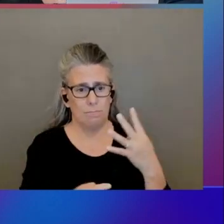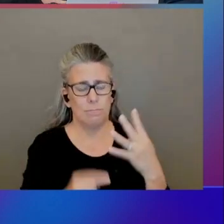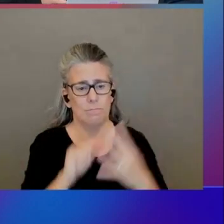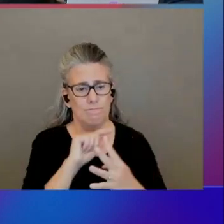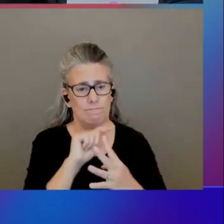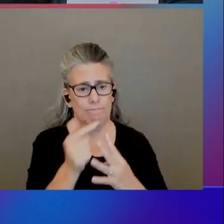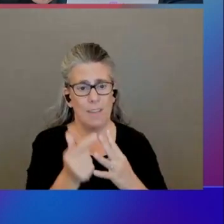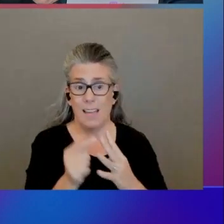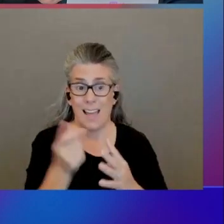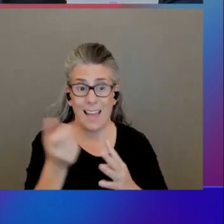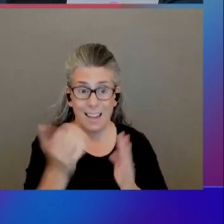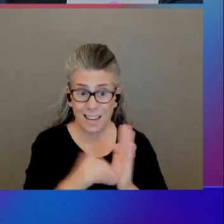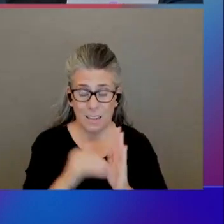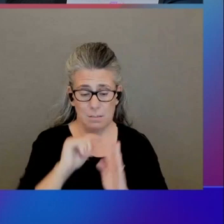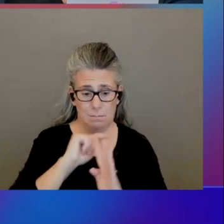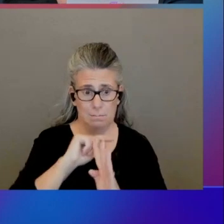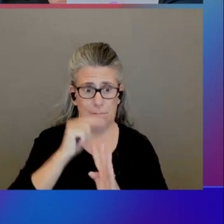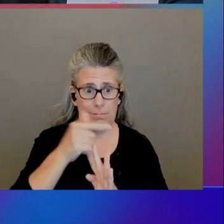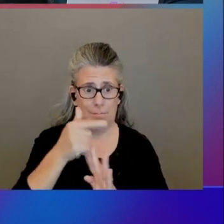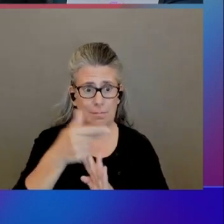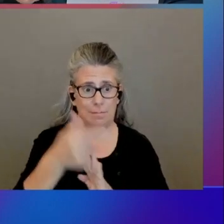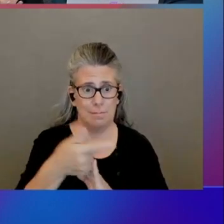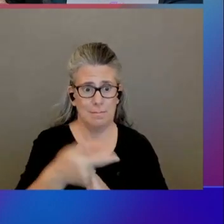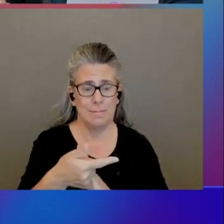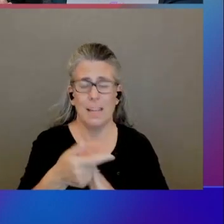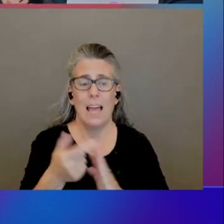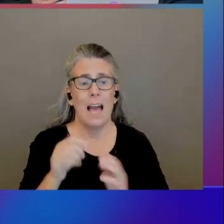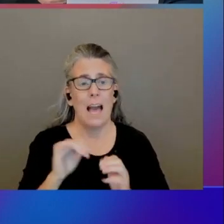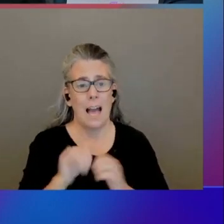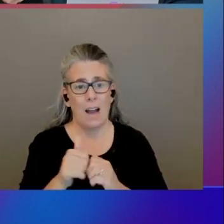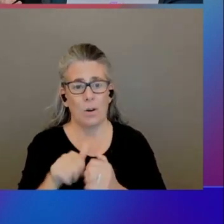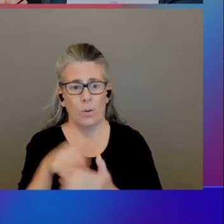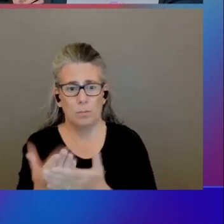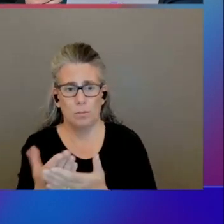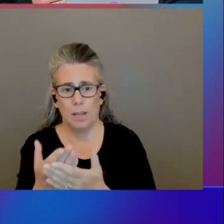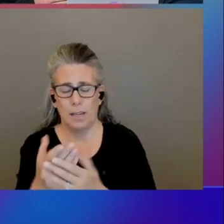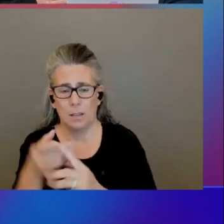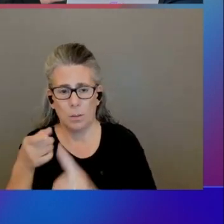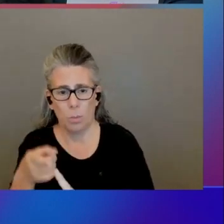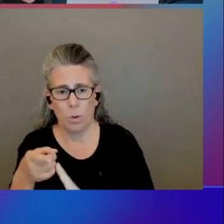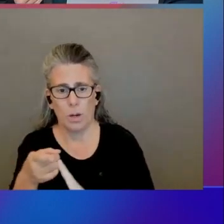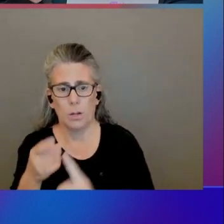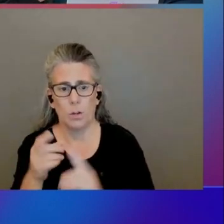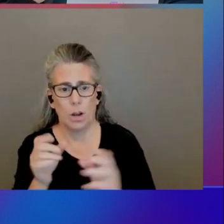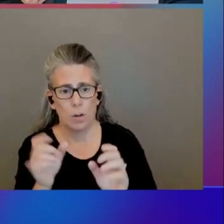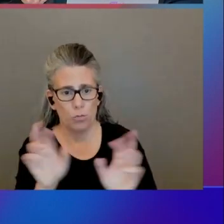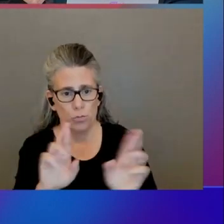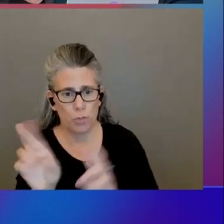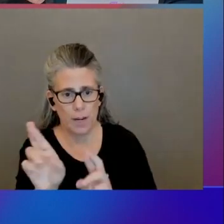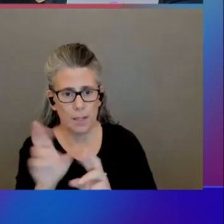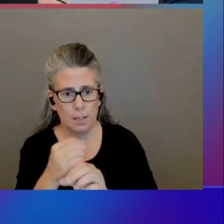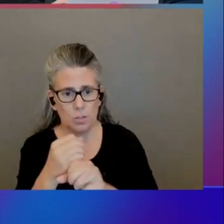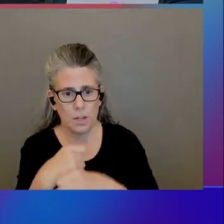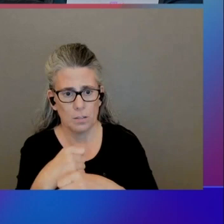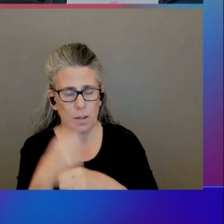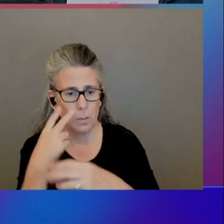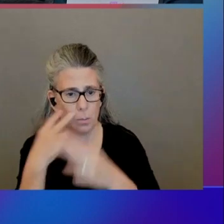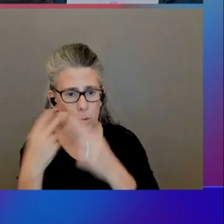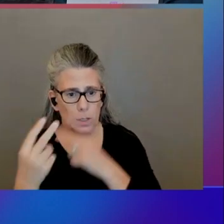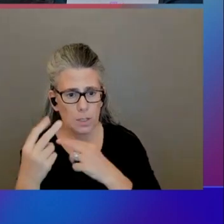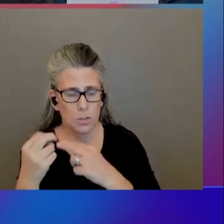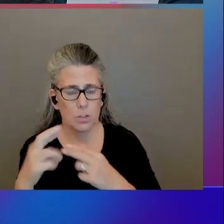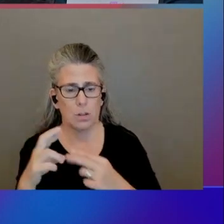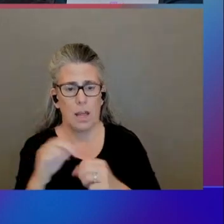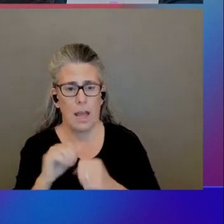steps of how do you get to this point that I can generate a forecast or a prediction on some future event, right?